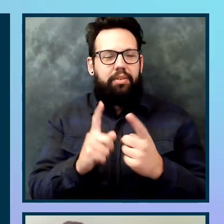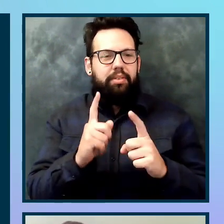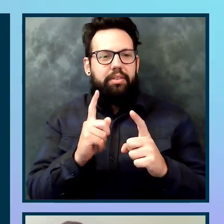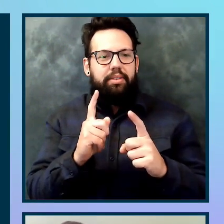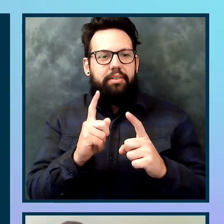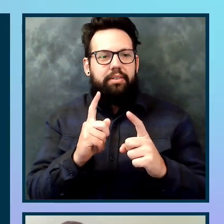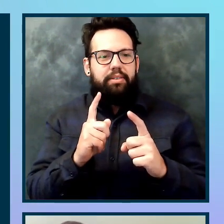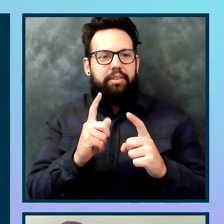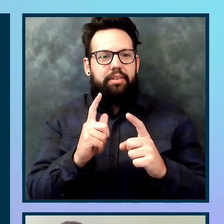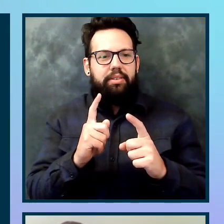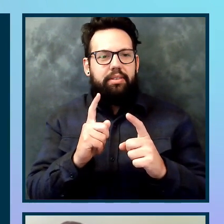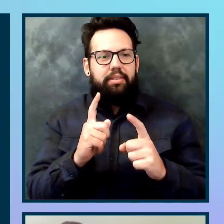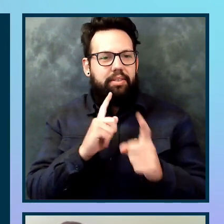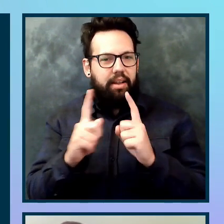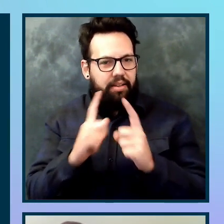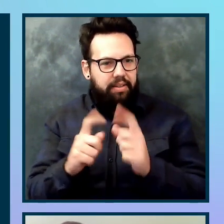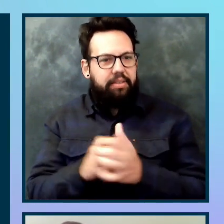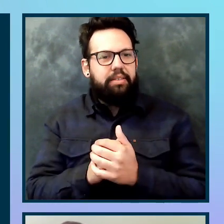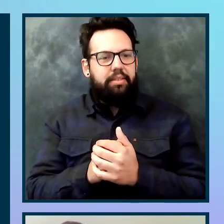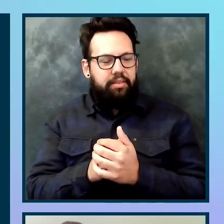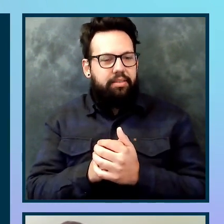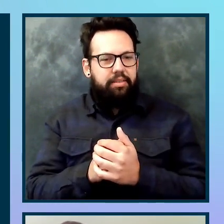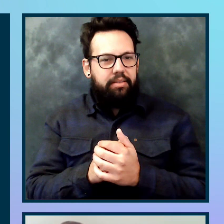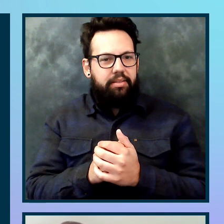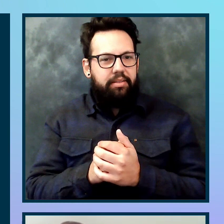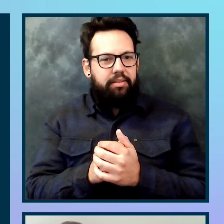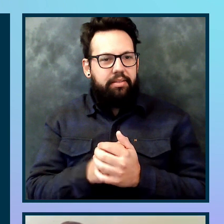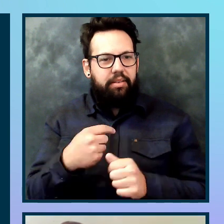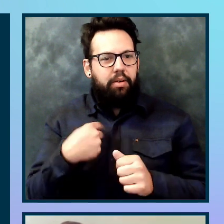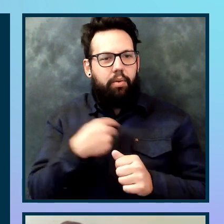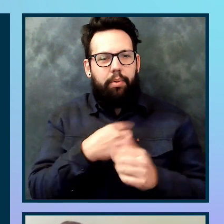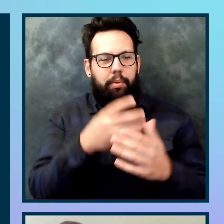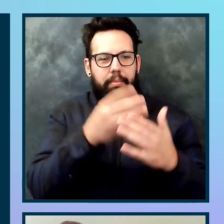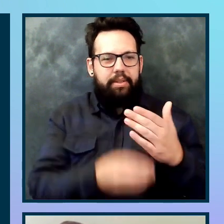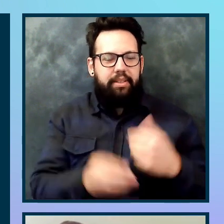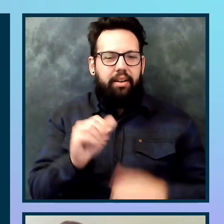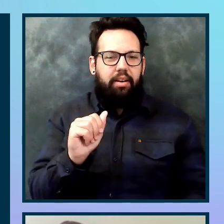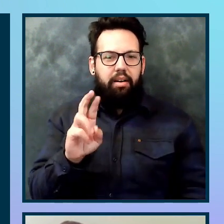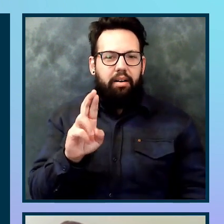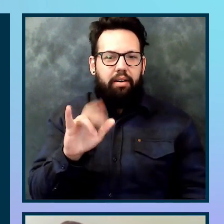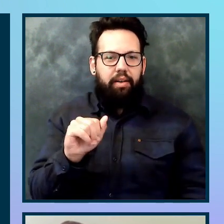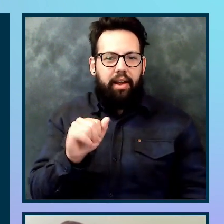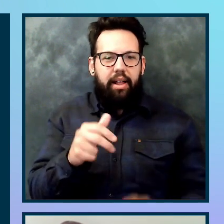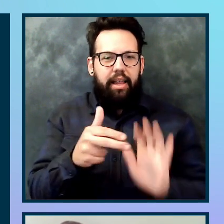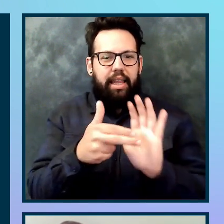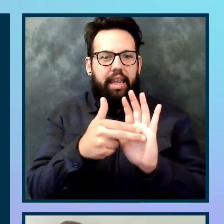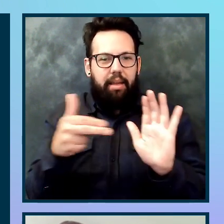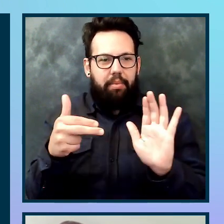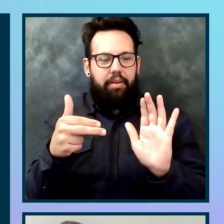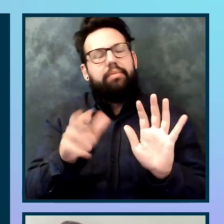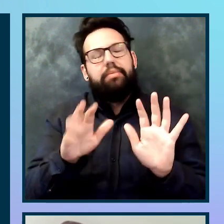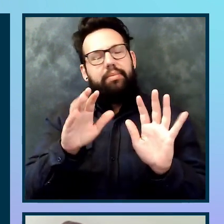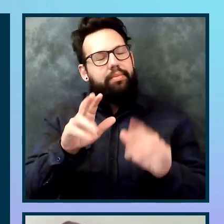we were actually missing the aria labeled by. So no, the answer is no. You need to add an aria